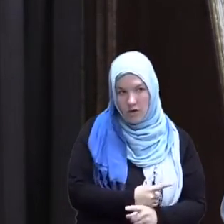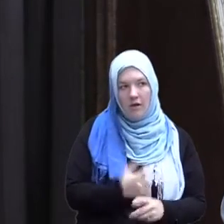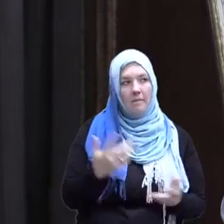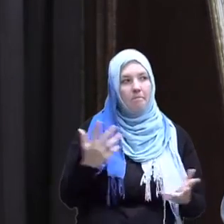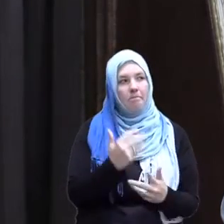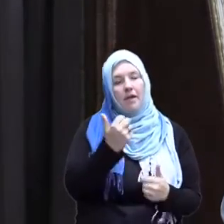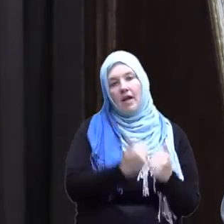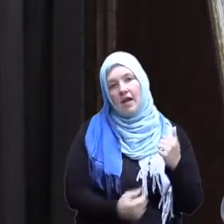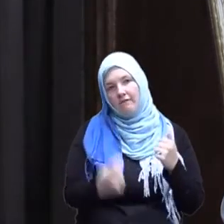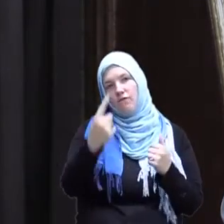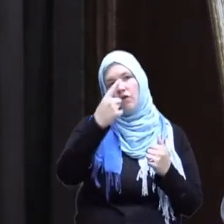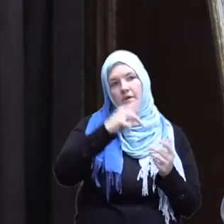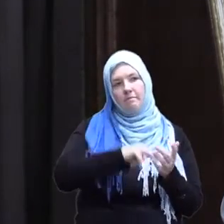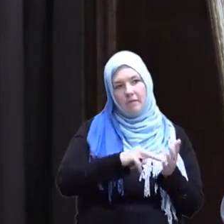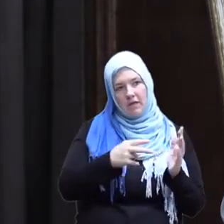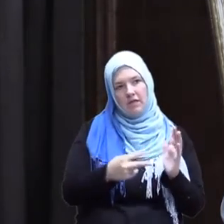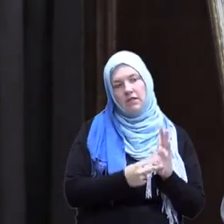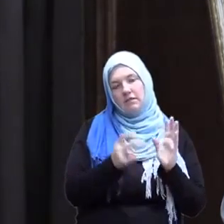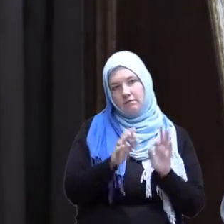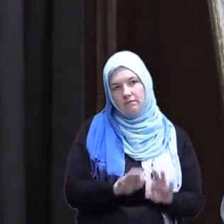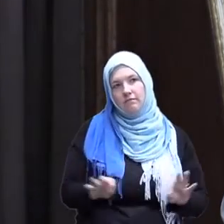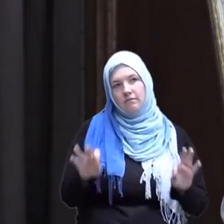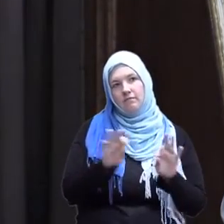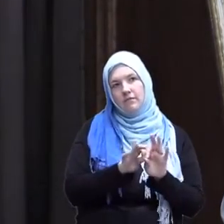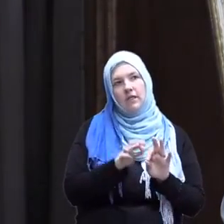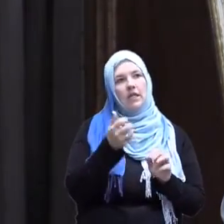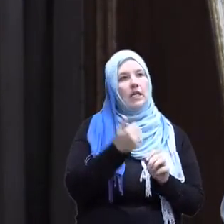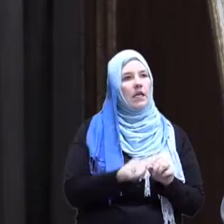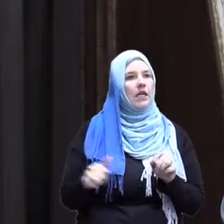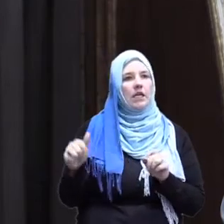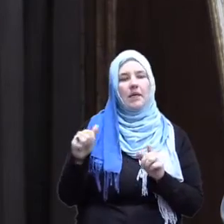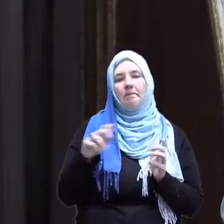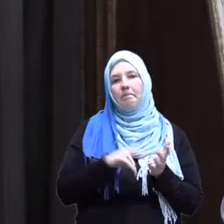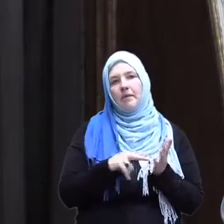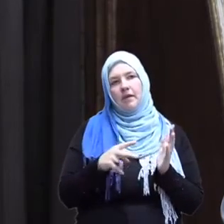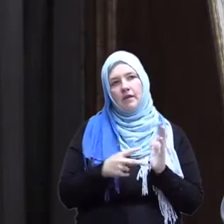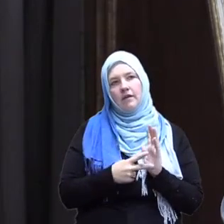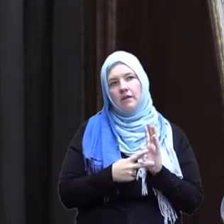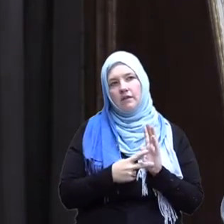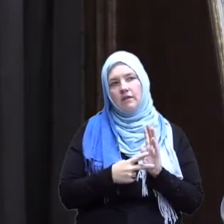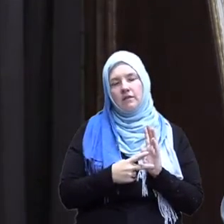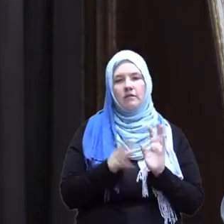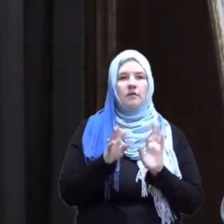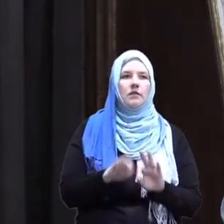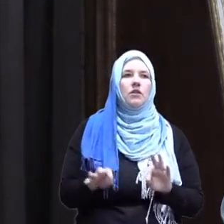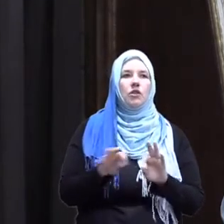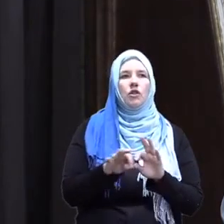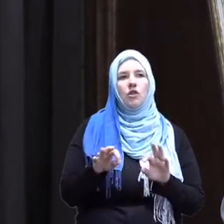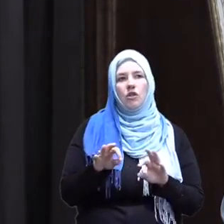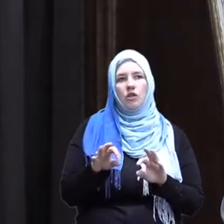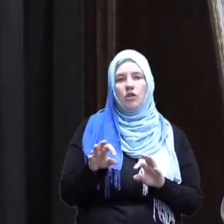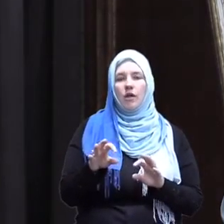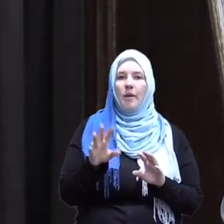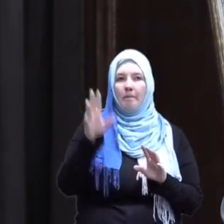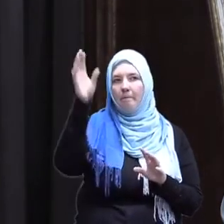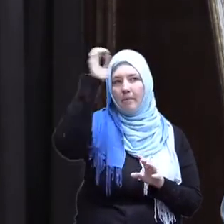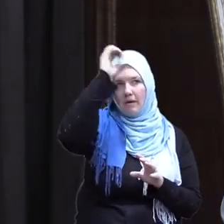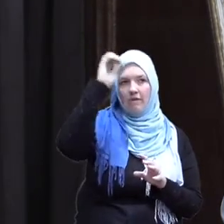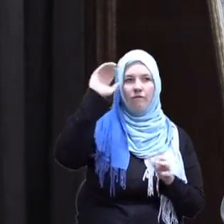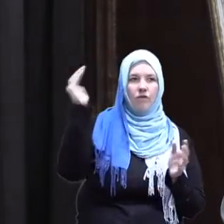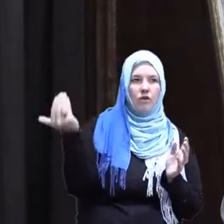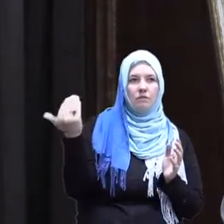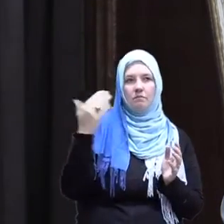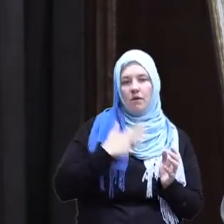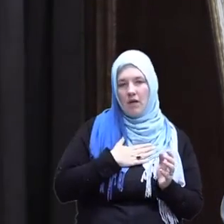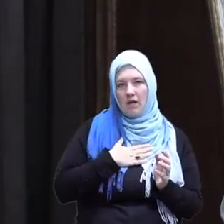Making every meaning legitimate. Any meaning legitimate. And any meaning is your opinion versus my opinion. So no one